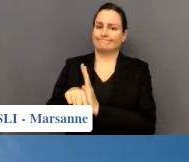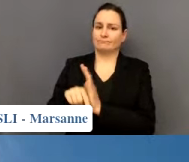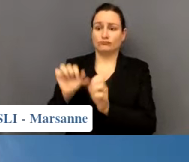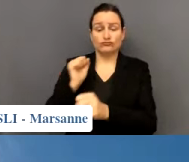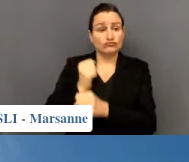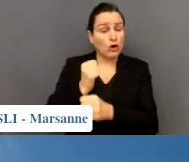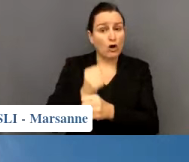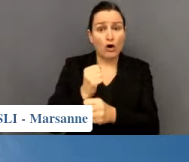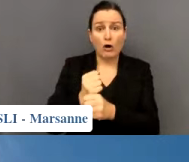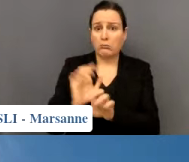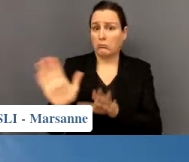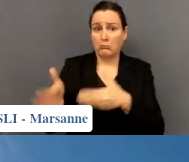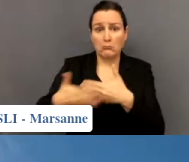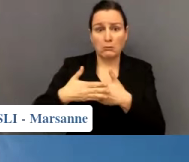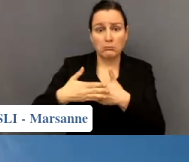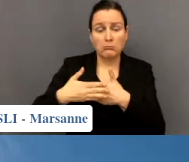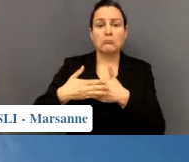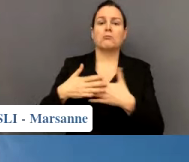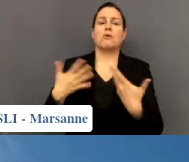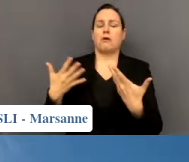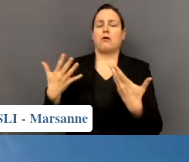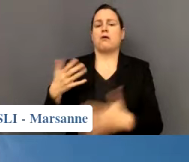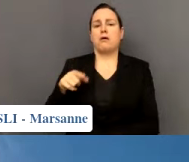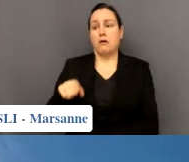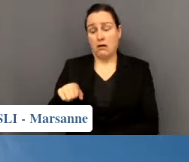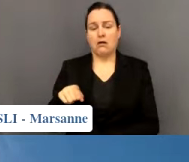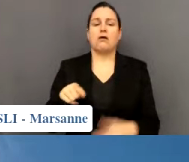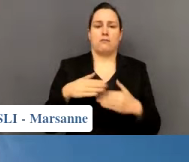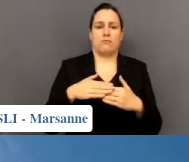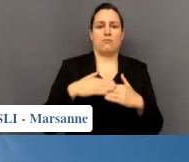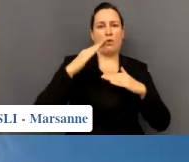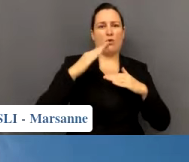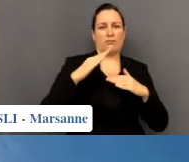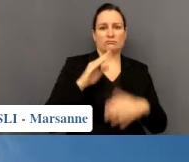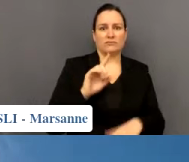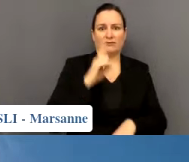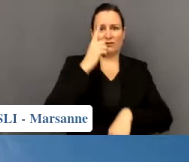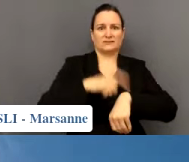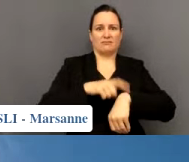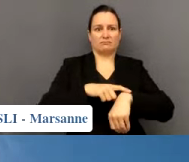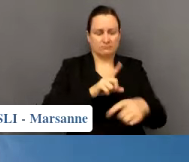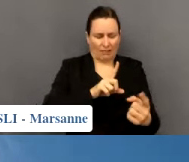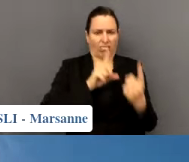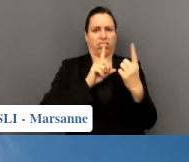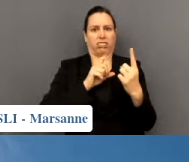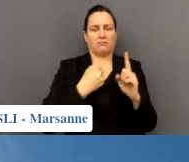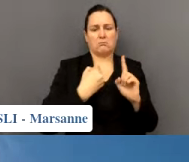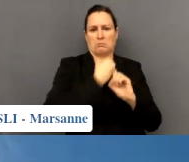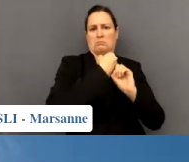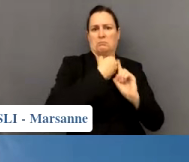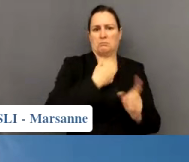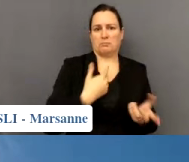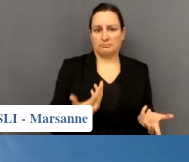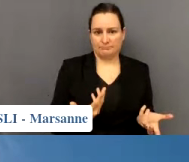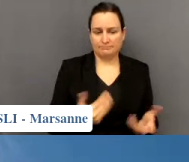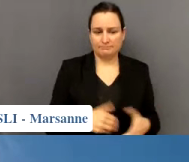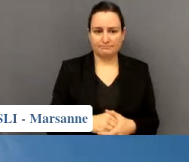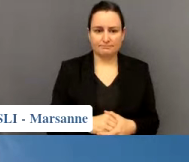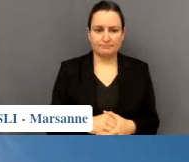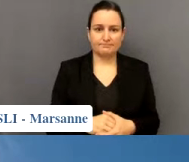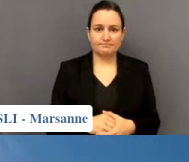have experienced physical violence and sexual violence for the first time. When financial stress levels were considered medium